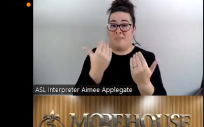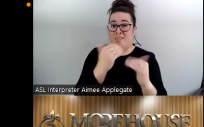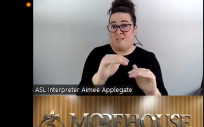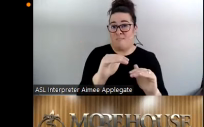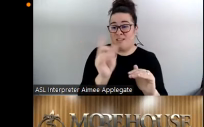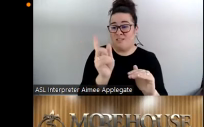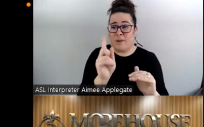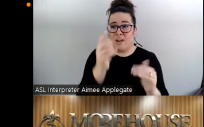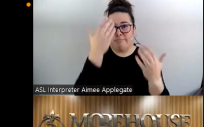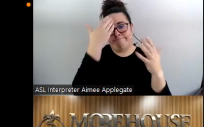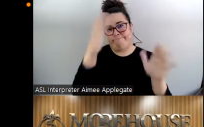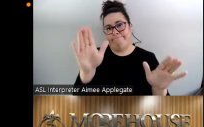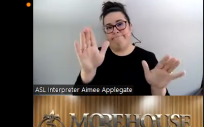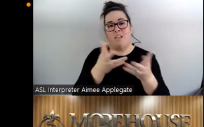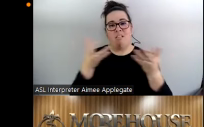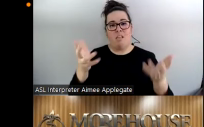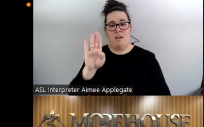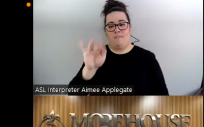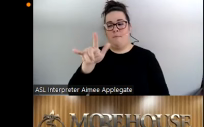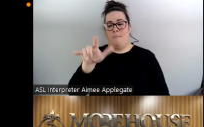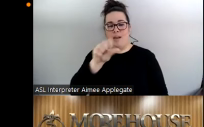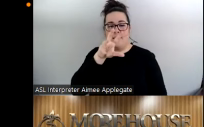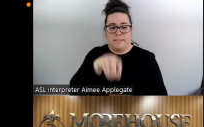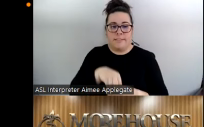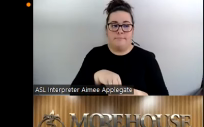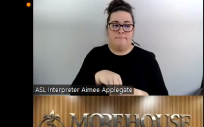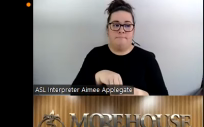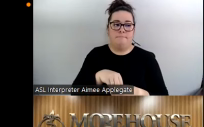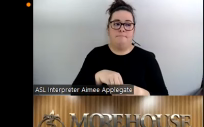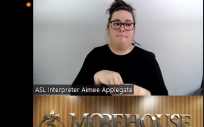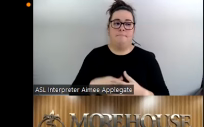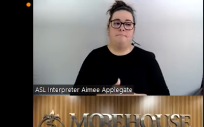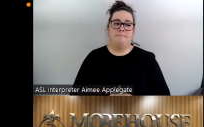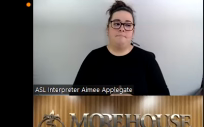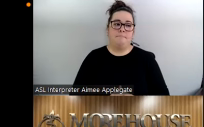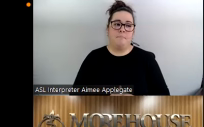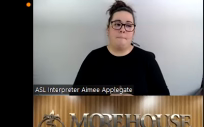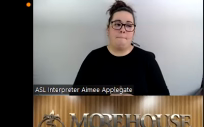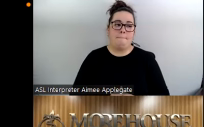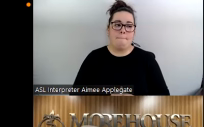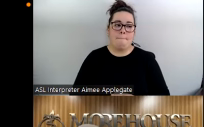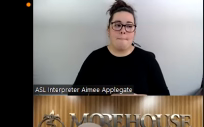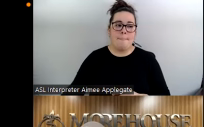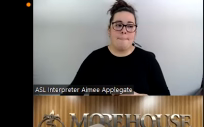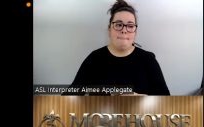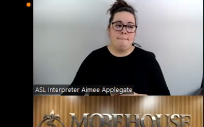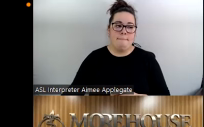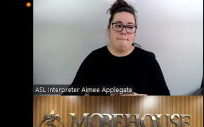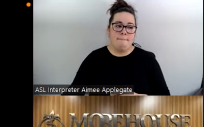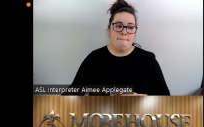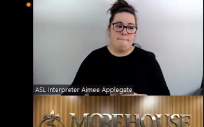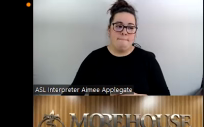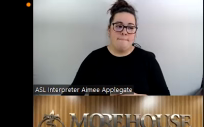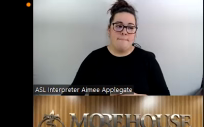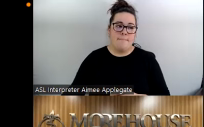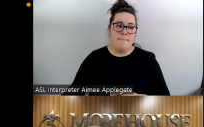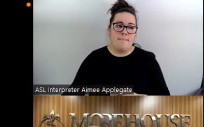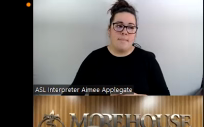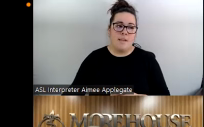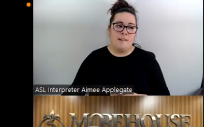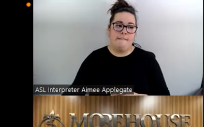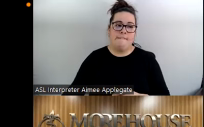lot of bias that comes in. And I want to really end on that note of bias. Now, what are some sources of bias, right?